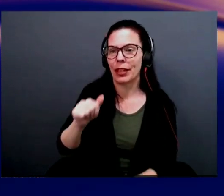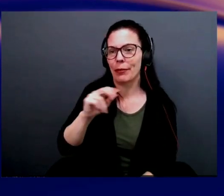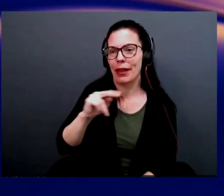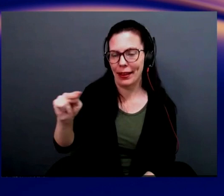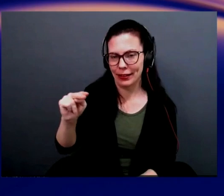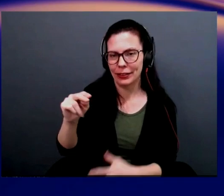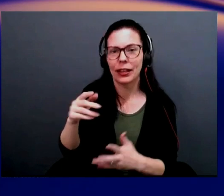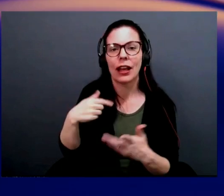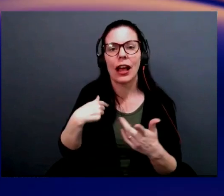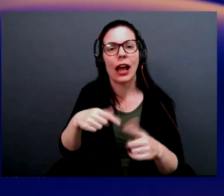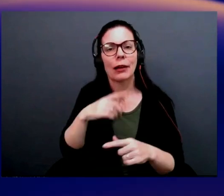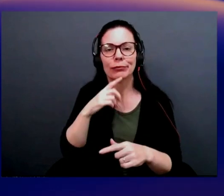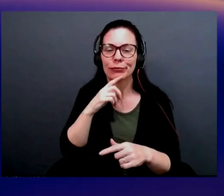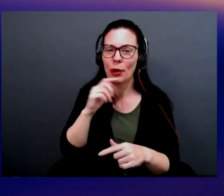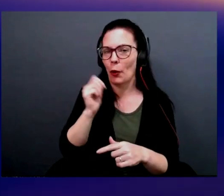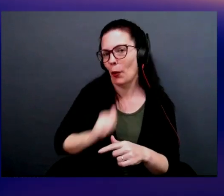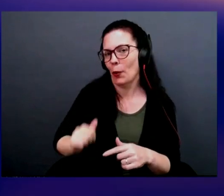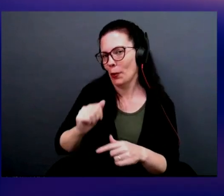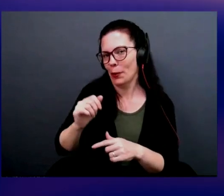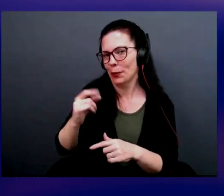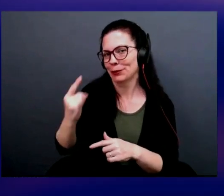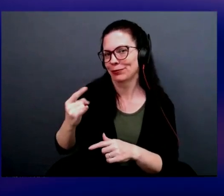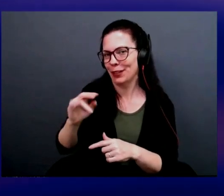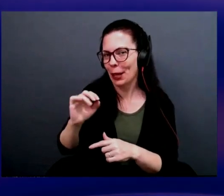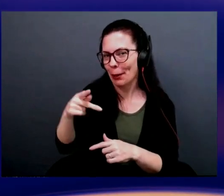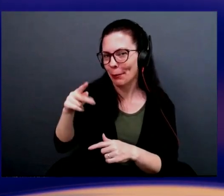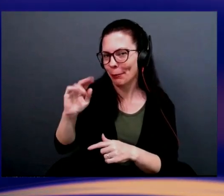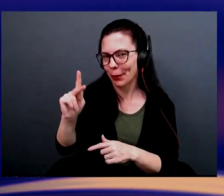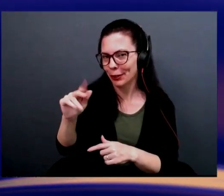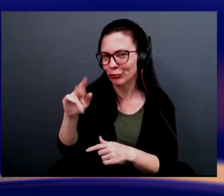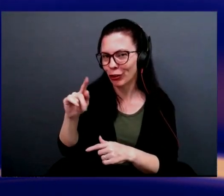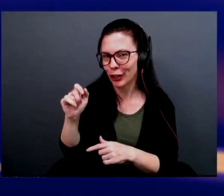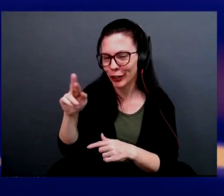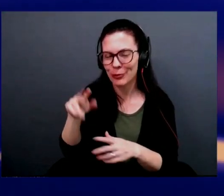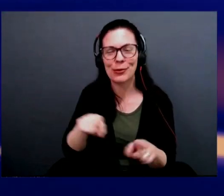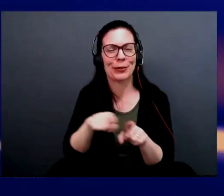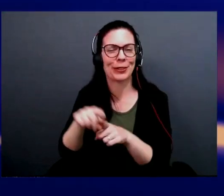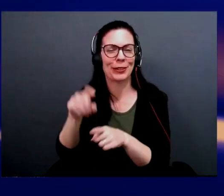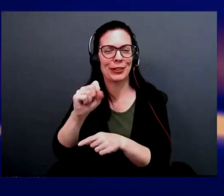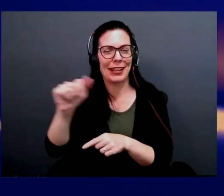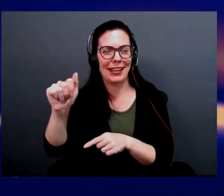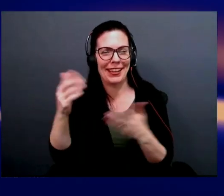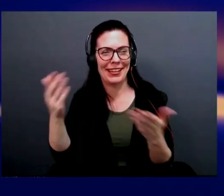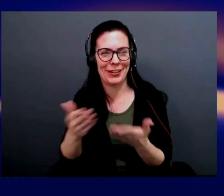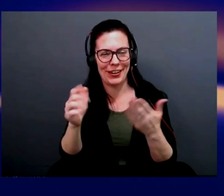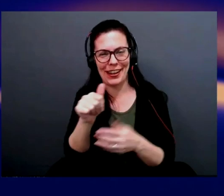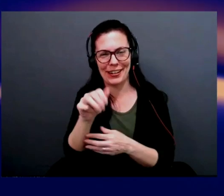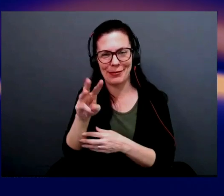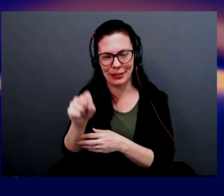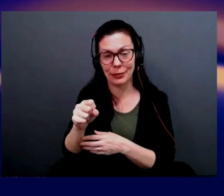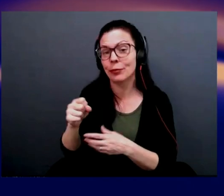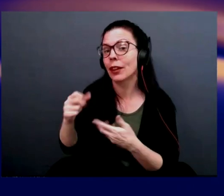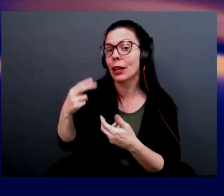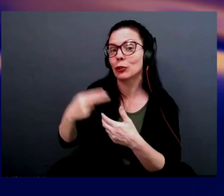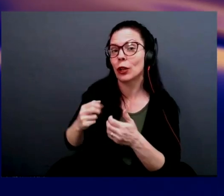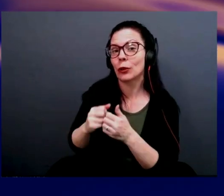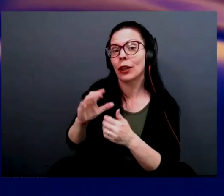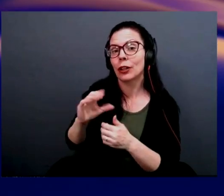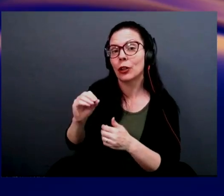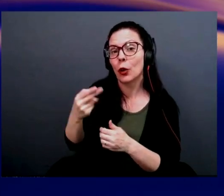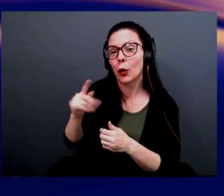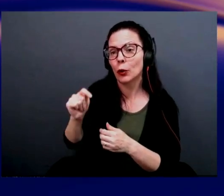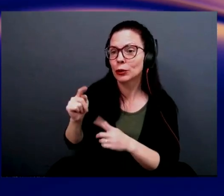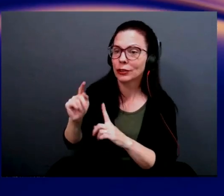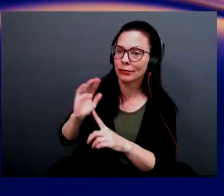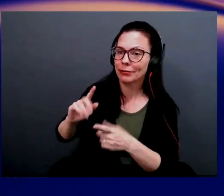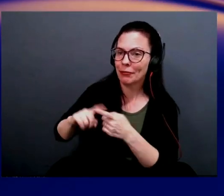aging punk rocker and solution architect here at AWS. I'm joined with a co-host here, an old friend of mine.